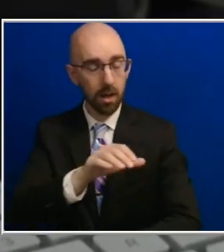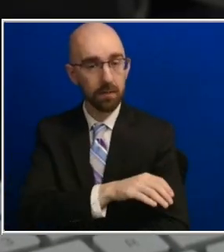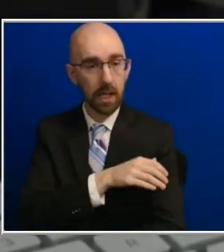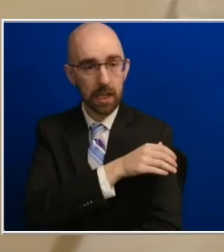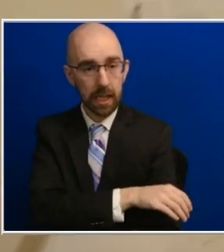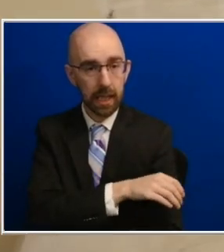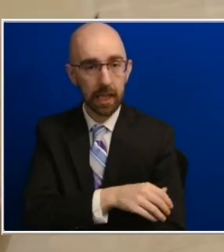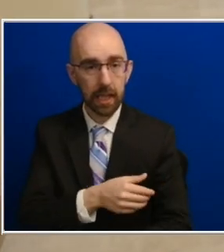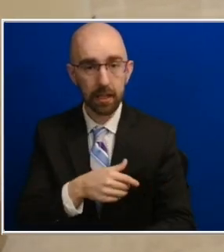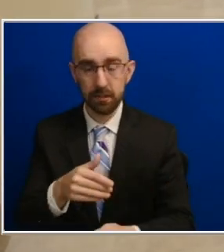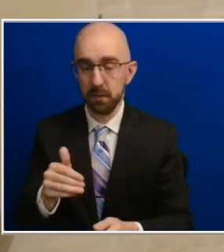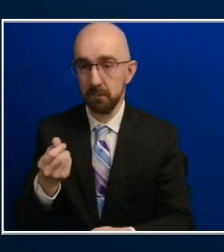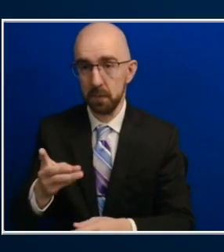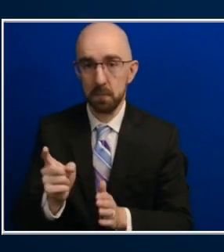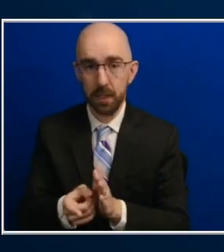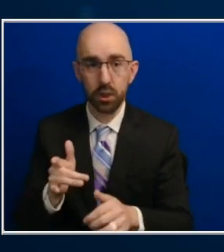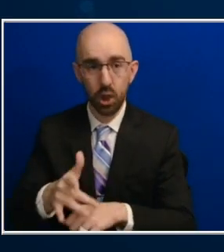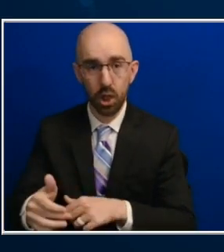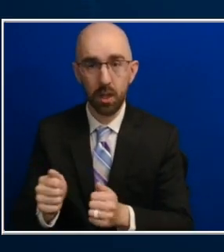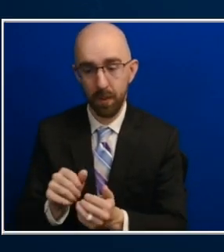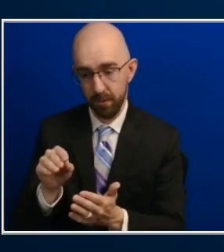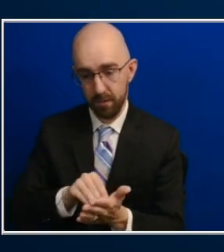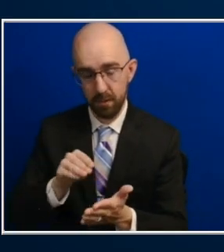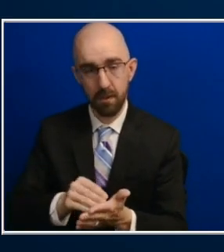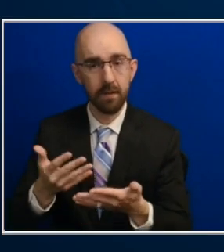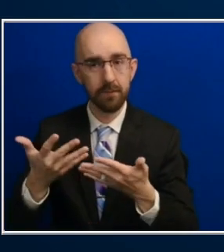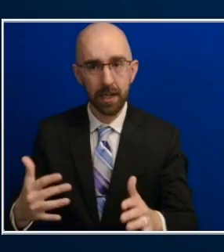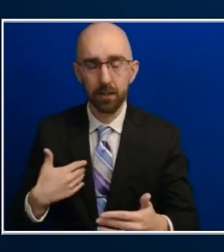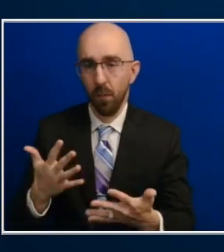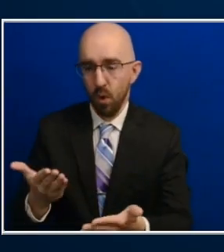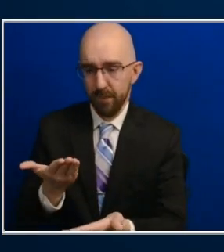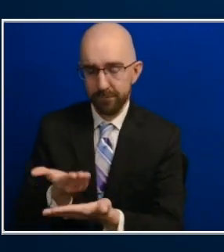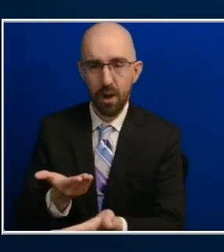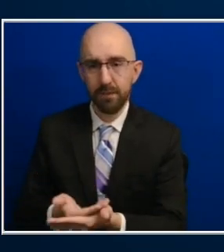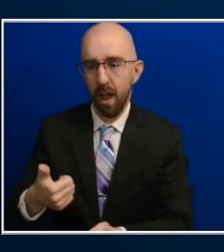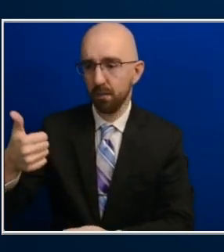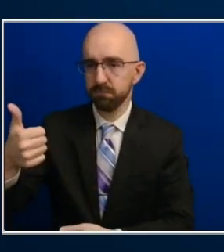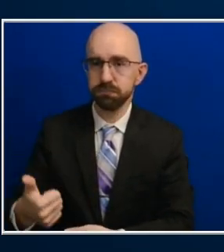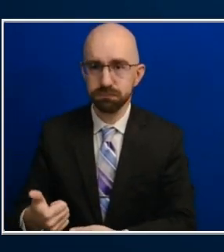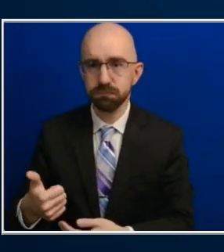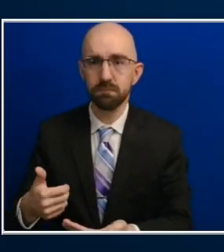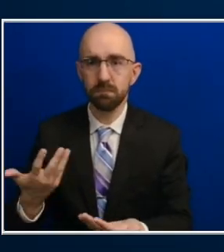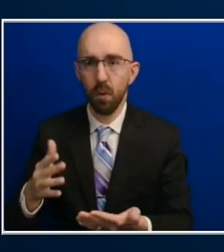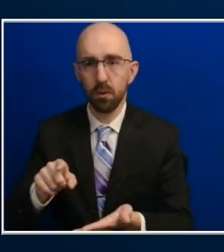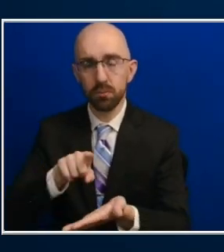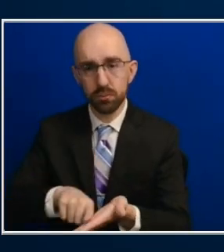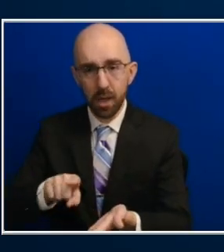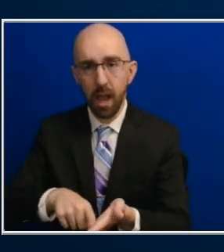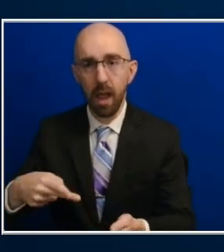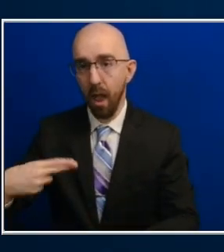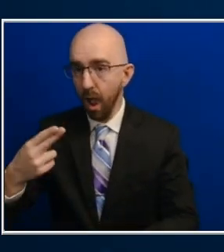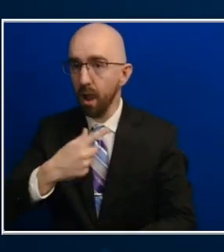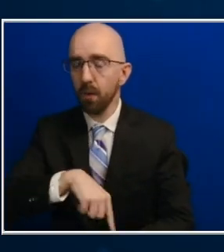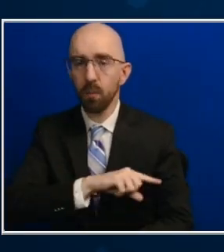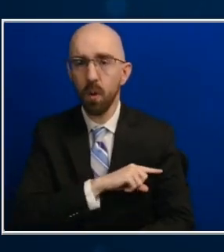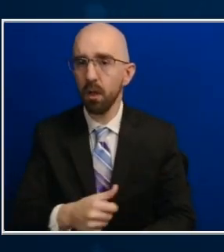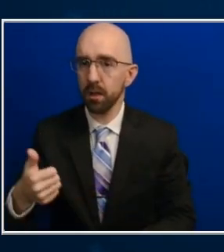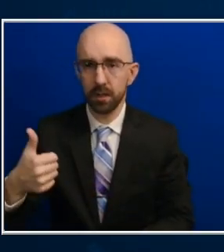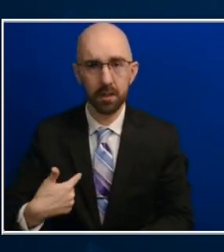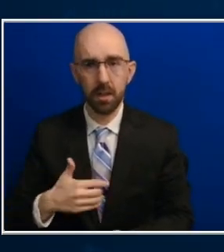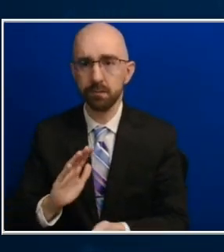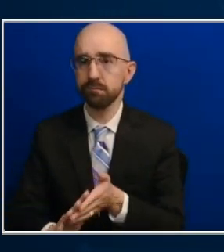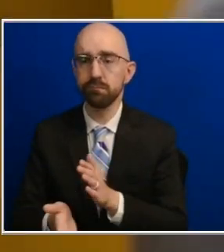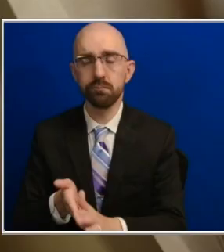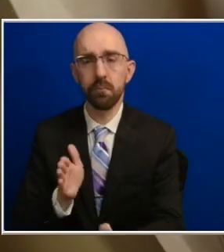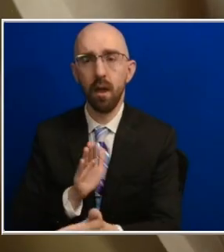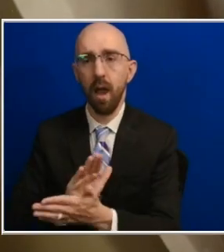early with my notes done, and I have already verified them. I already checked that they're high quality notes, and I'm done and out. Yeah. I can